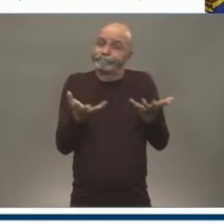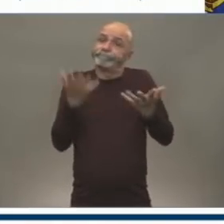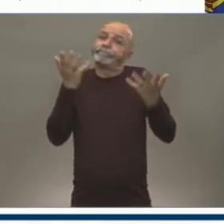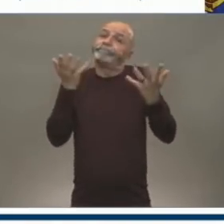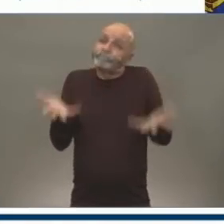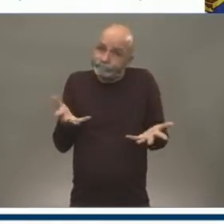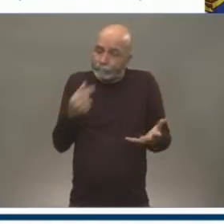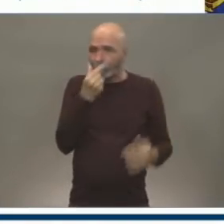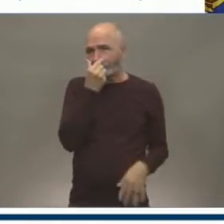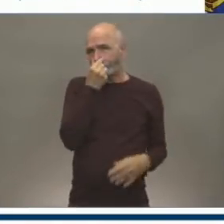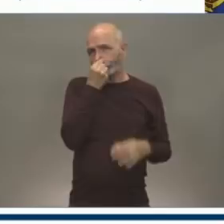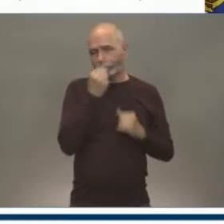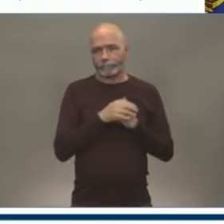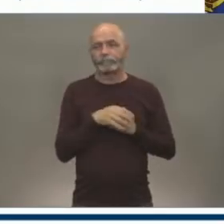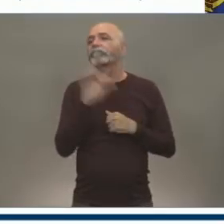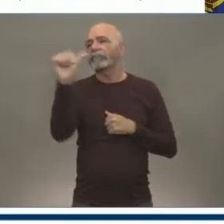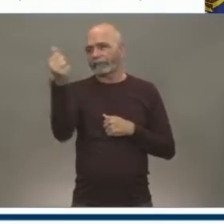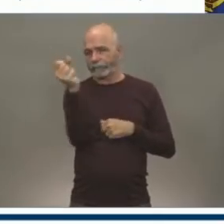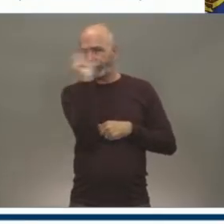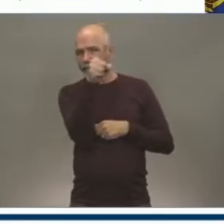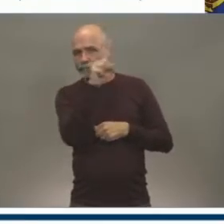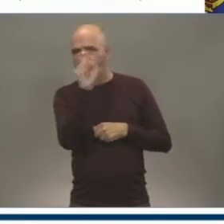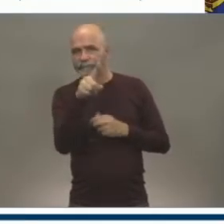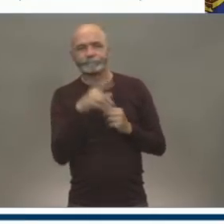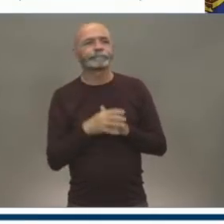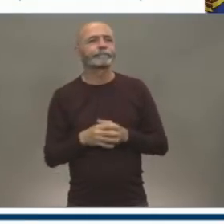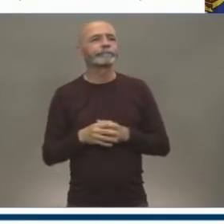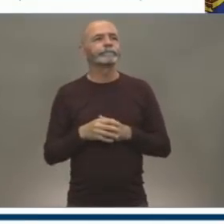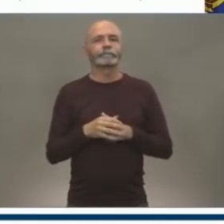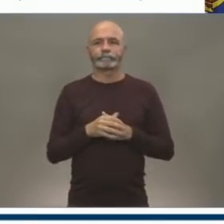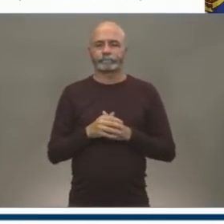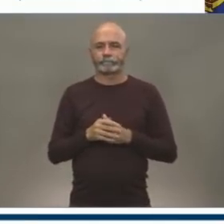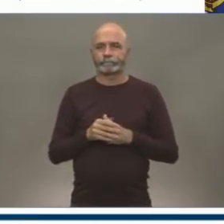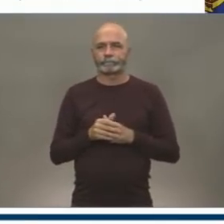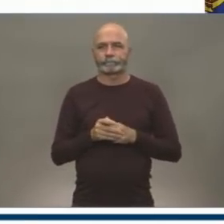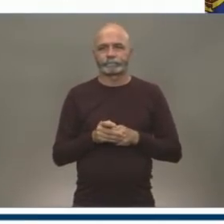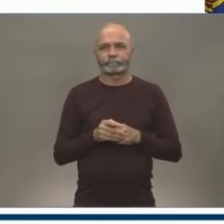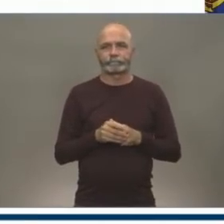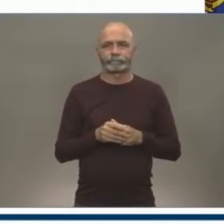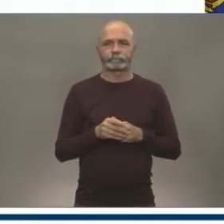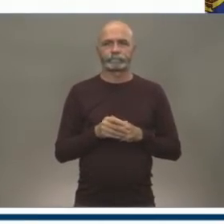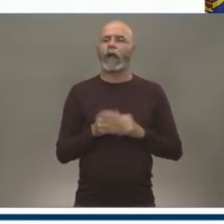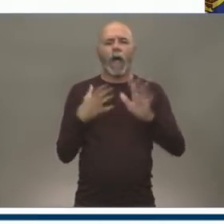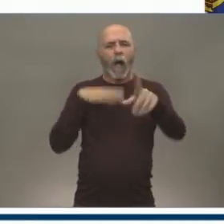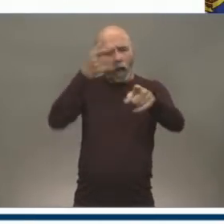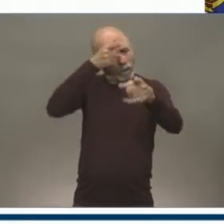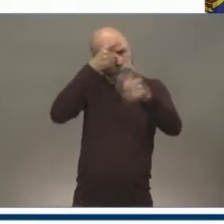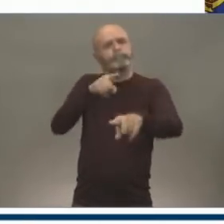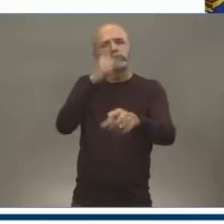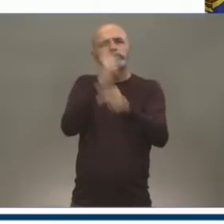I don't think actually anybody would argue with you on your point about it being an overall success, but I'm just wondering